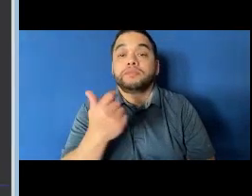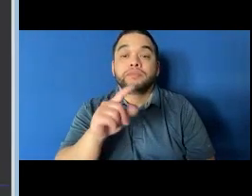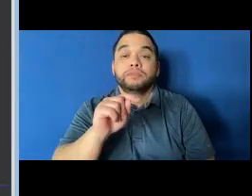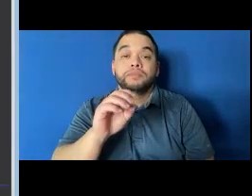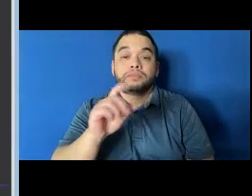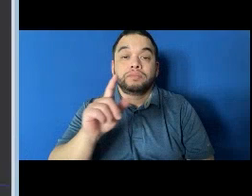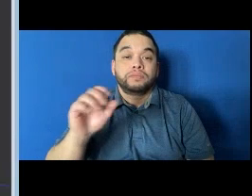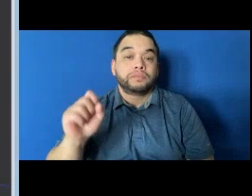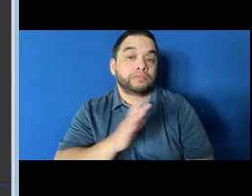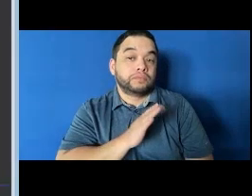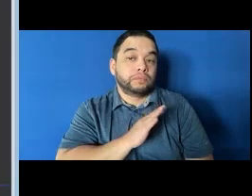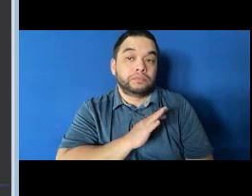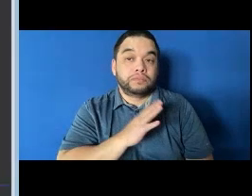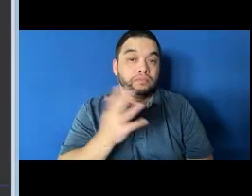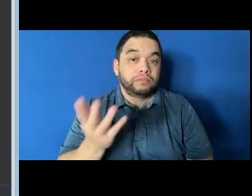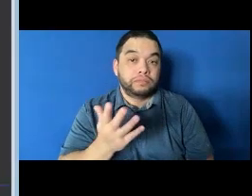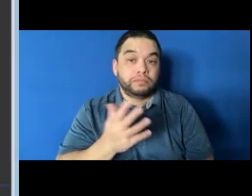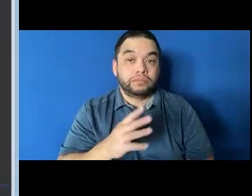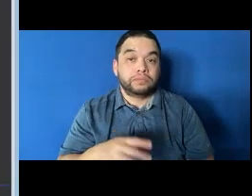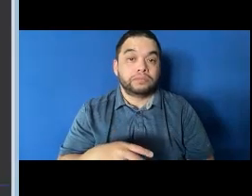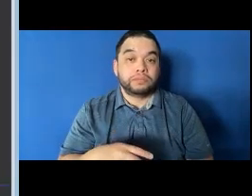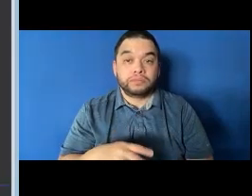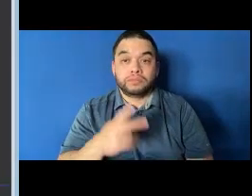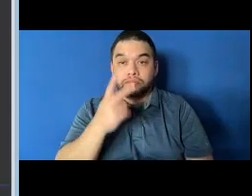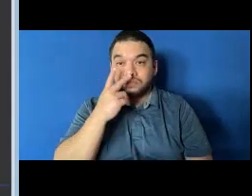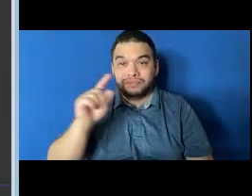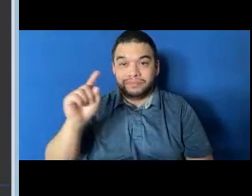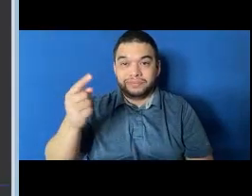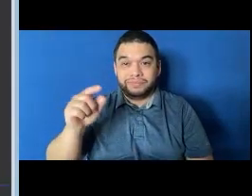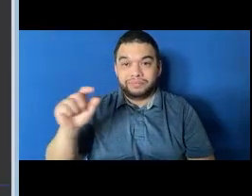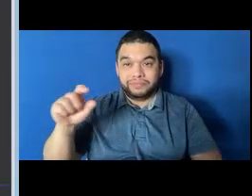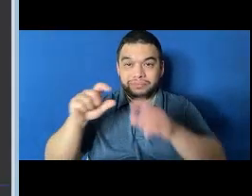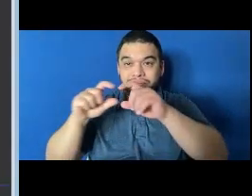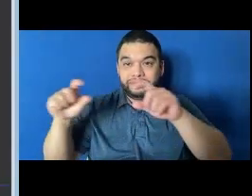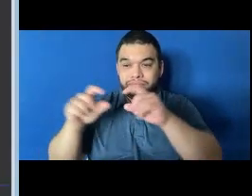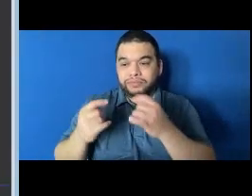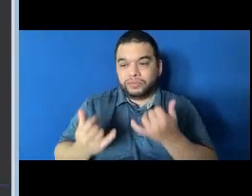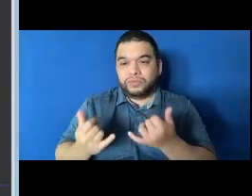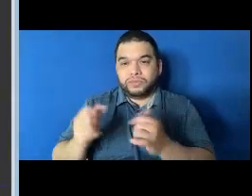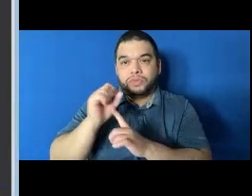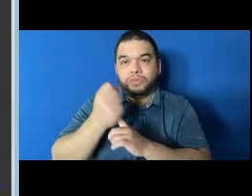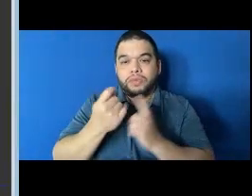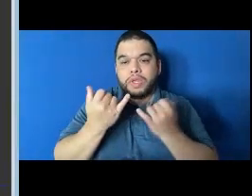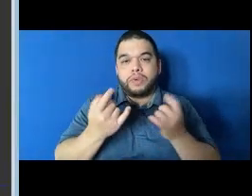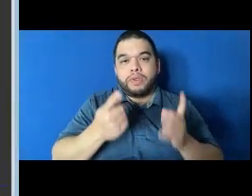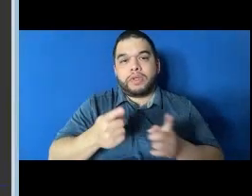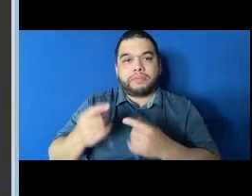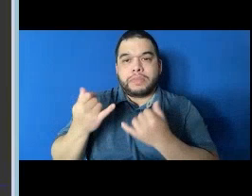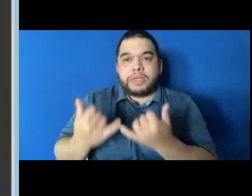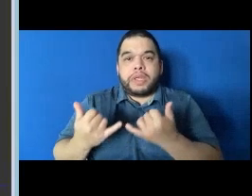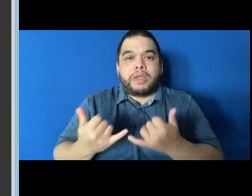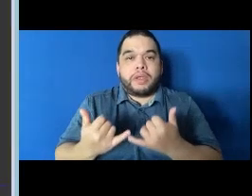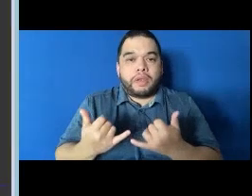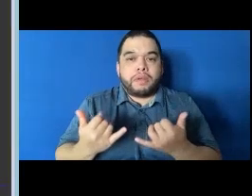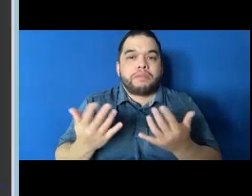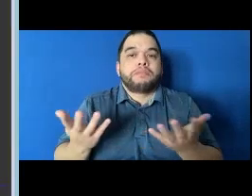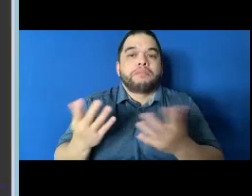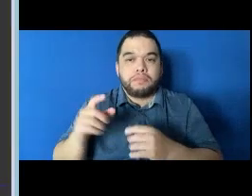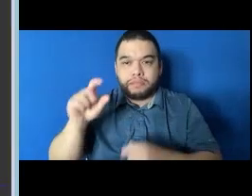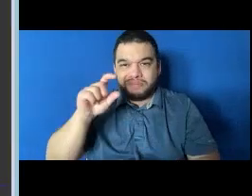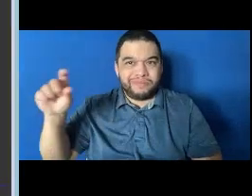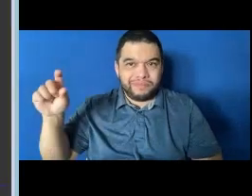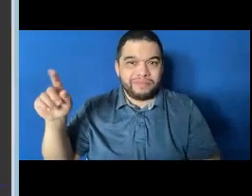sería la offers, situación, la primera it would be pestaña the es la situación situation. The actual. first ¿Qué es lo que está pasando ahora slot mismo? is what's going on Entonces, right now. siguiendo en las